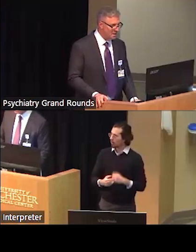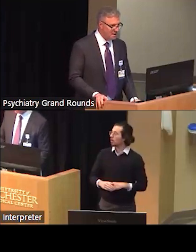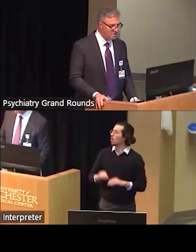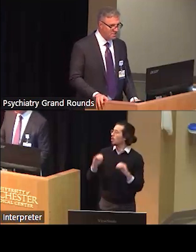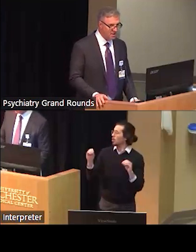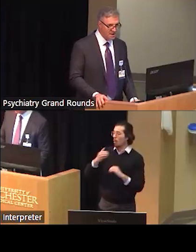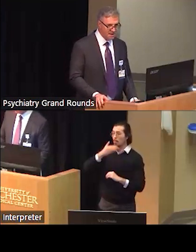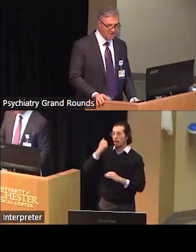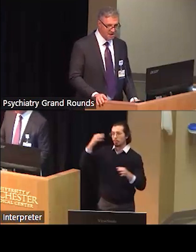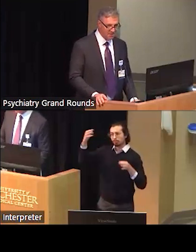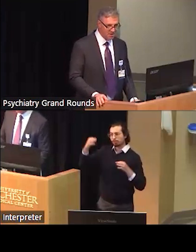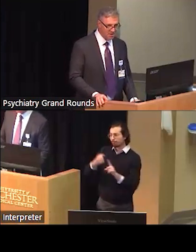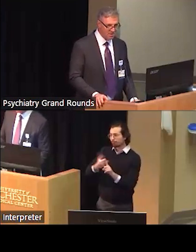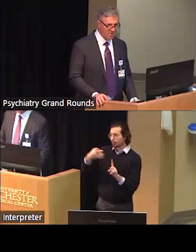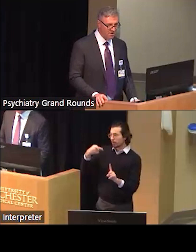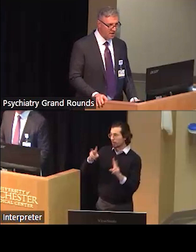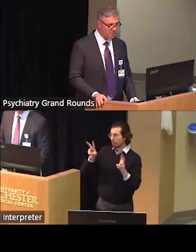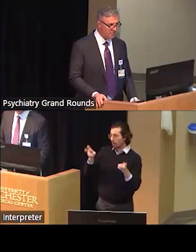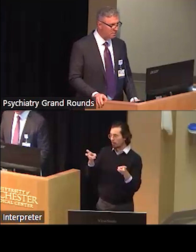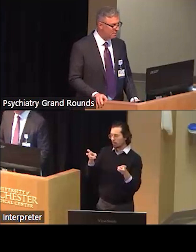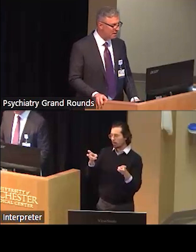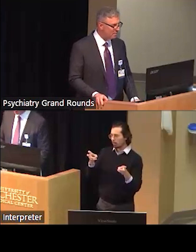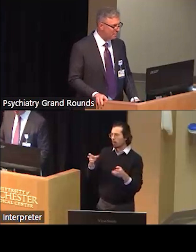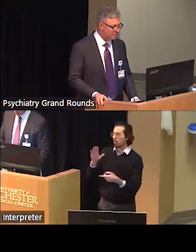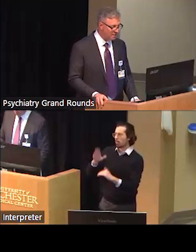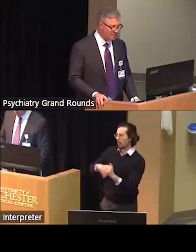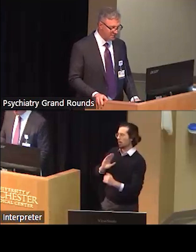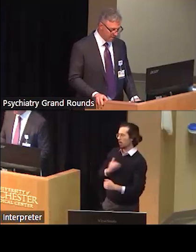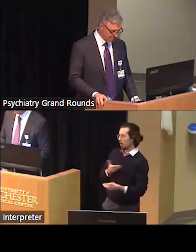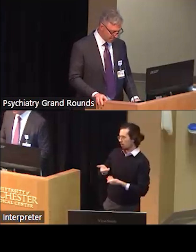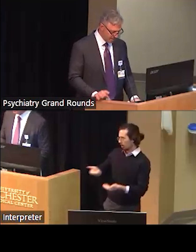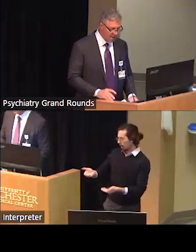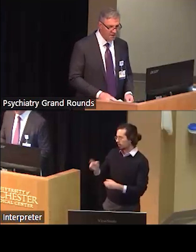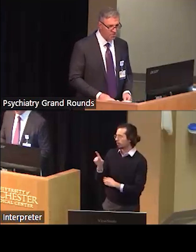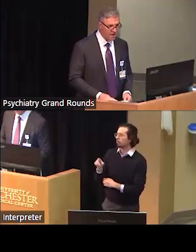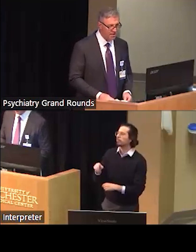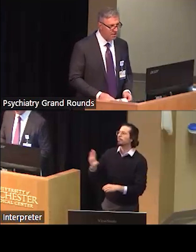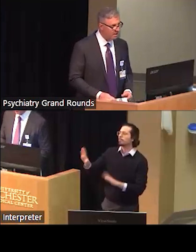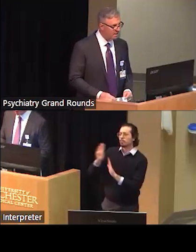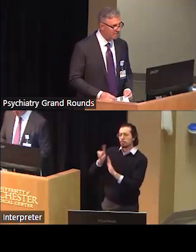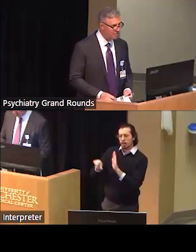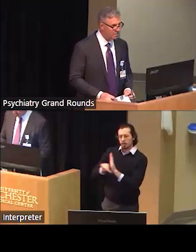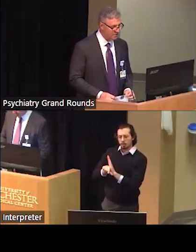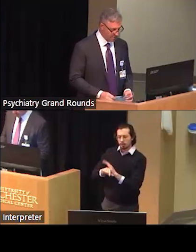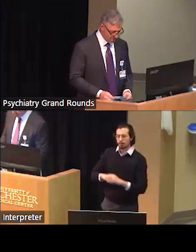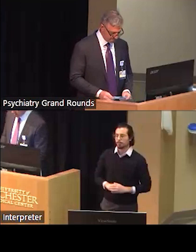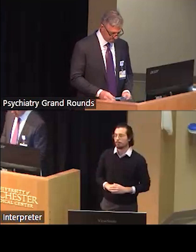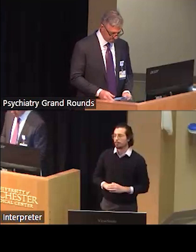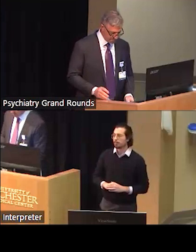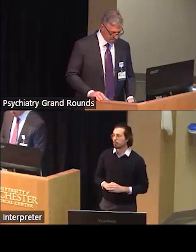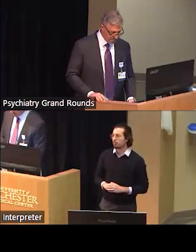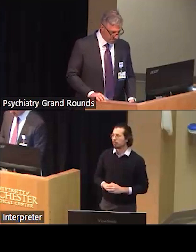be expounding on this topic with the tireless work that Dr. Privitera has done. A little background on Dr.